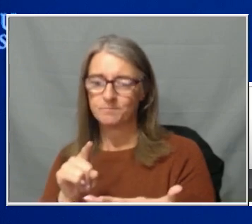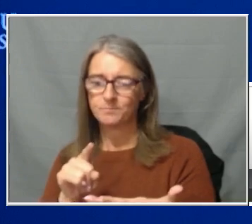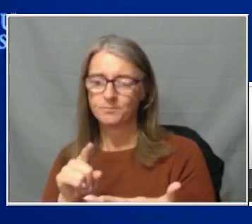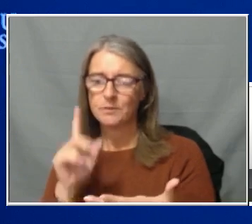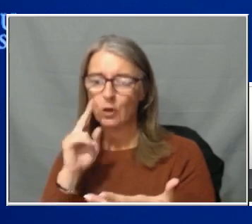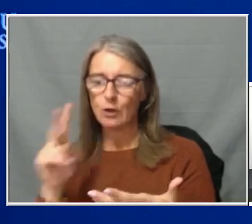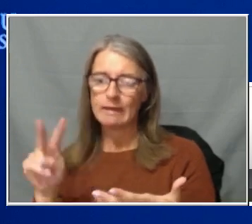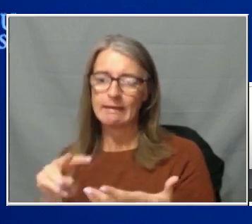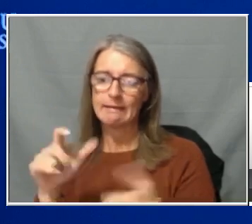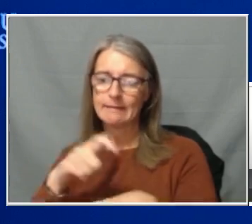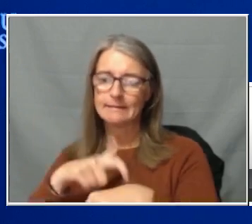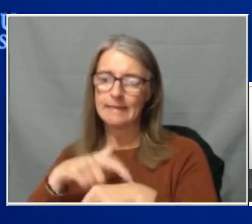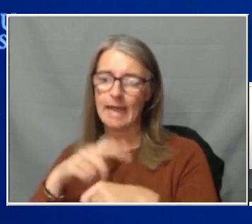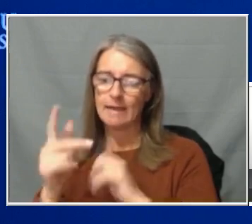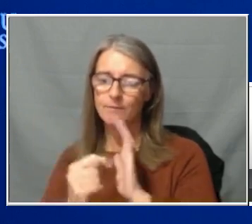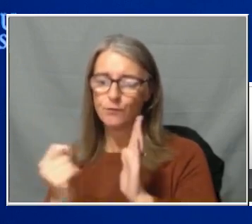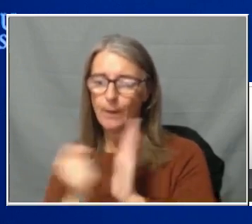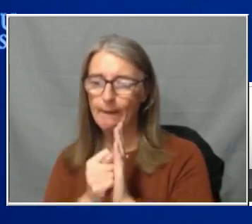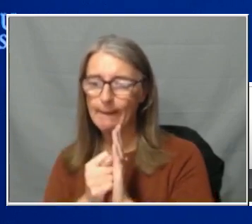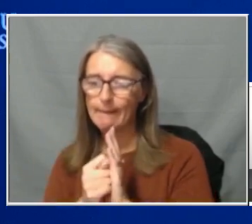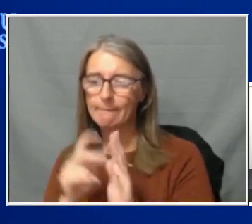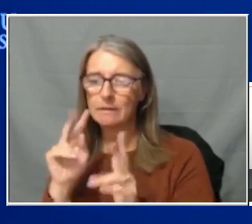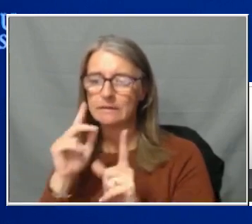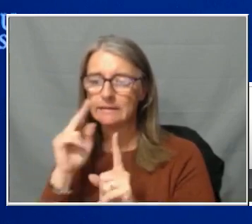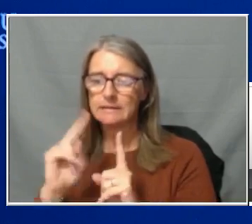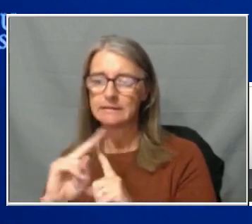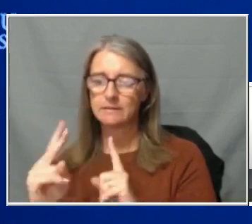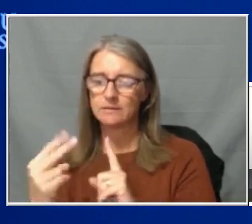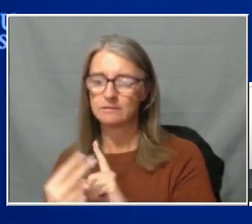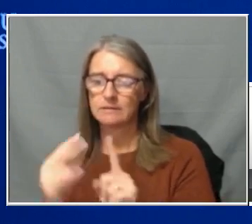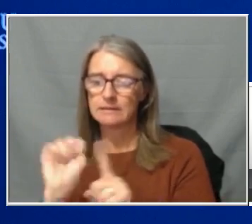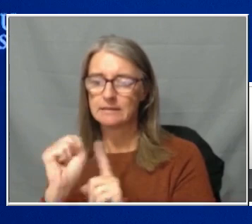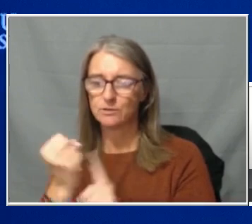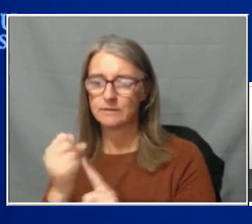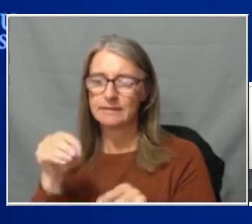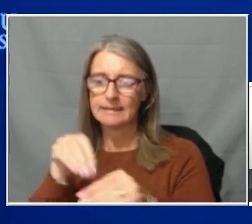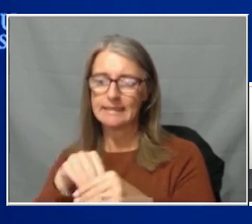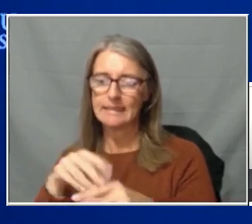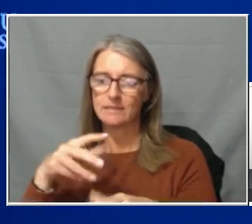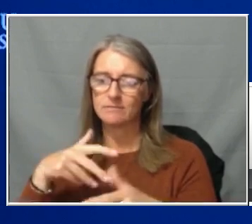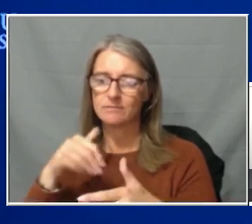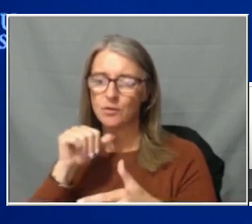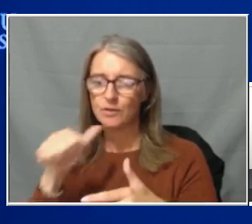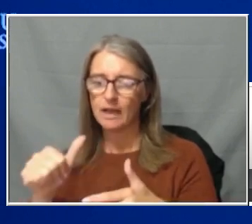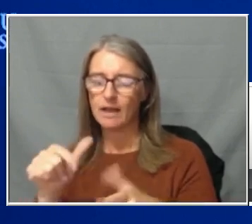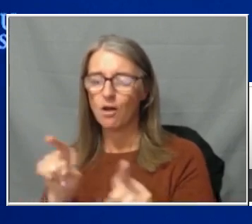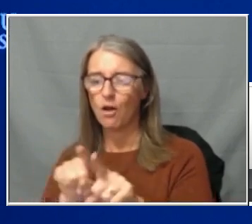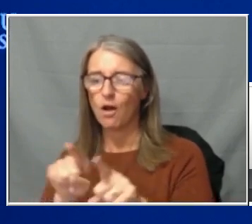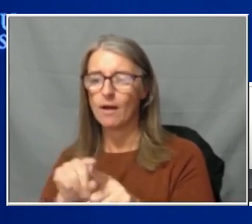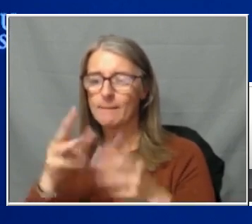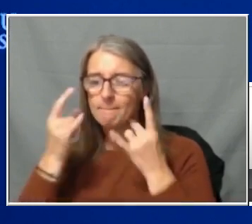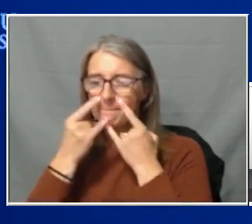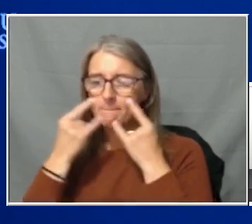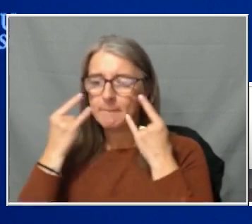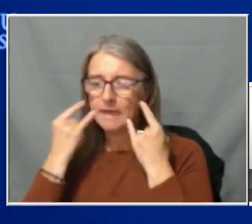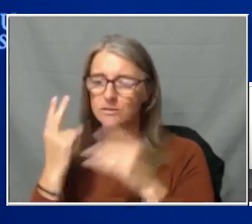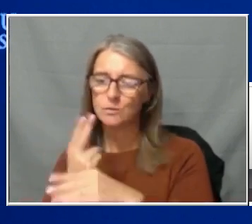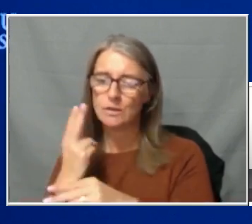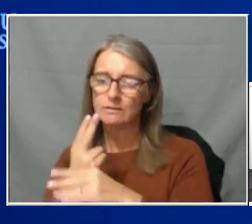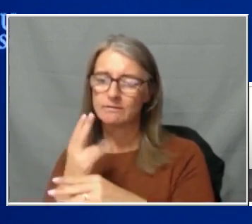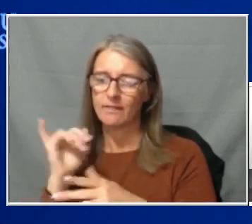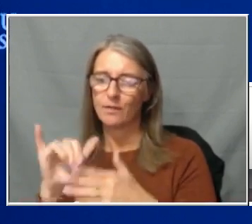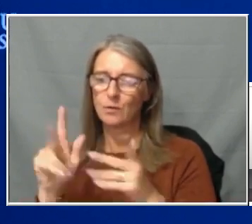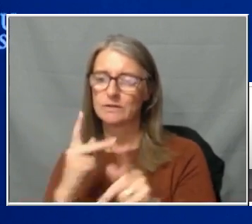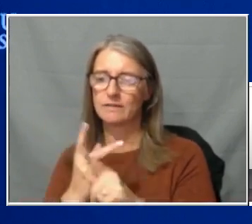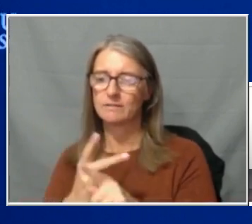frame, looking at those situations which people may be in or not, also mask wearing, things like that. But it looks like